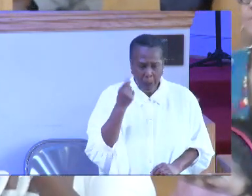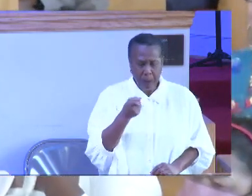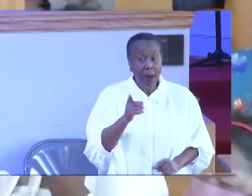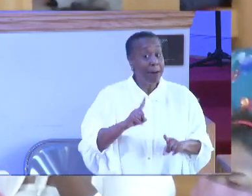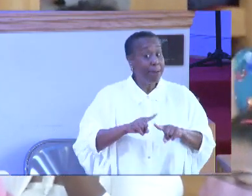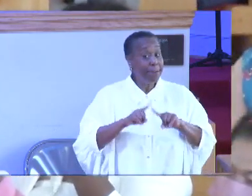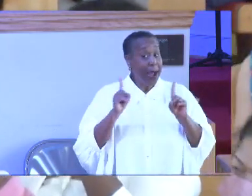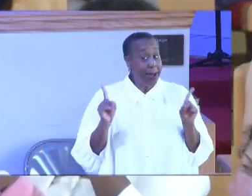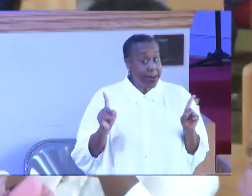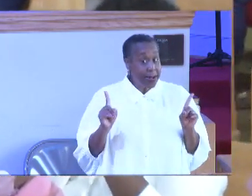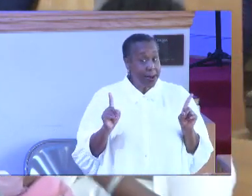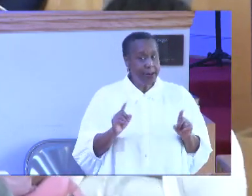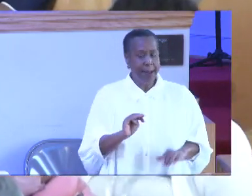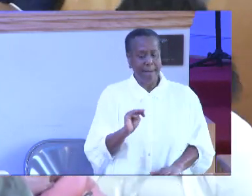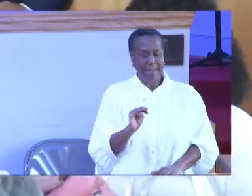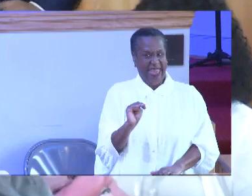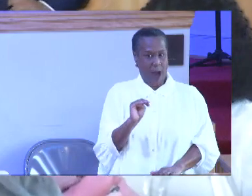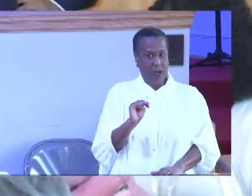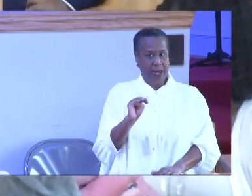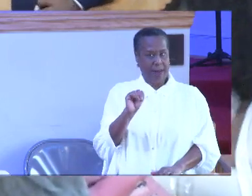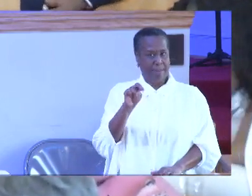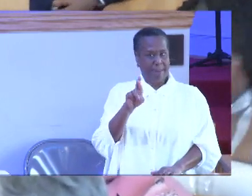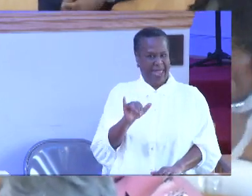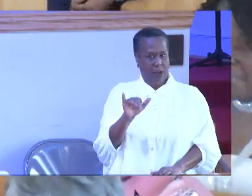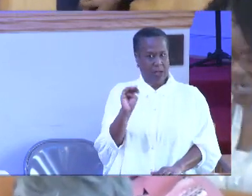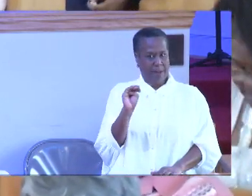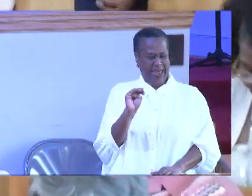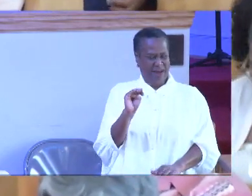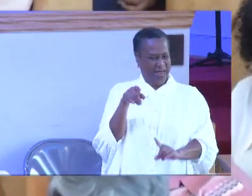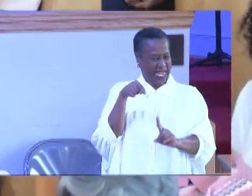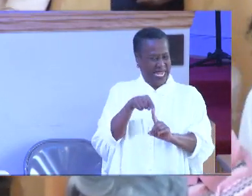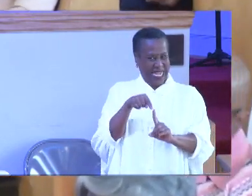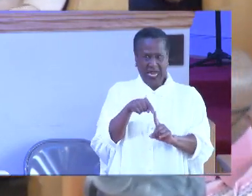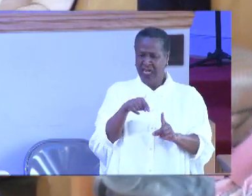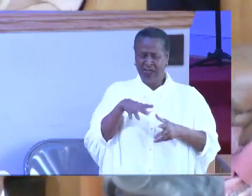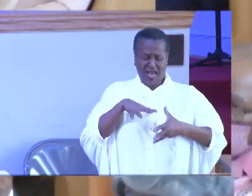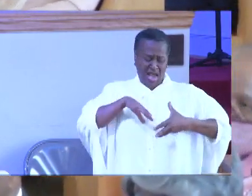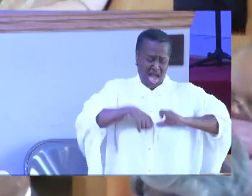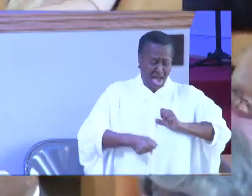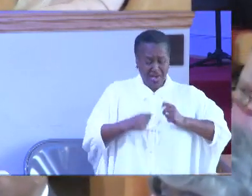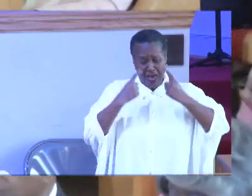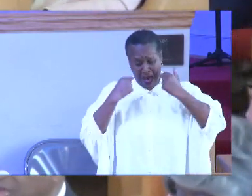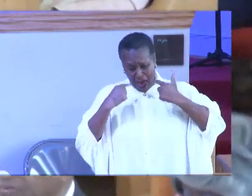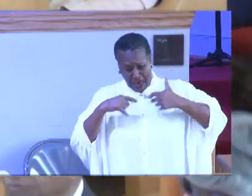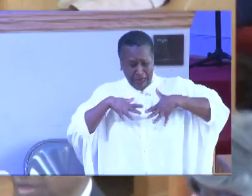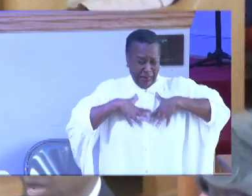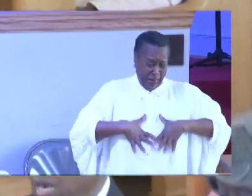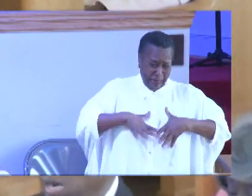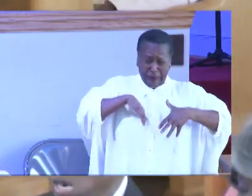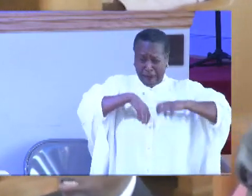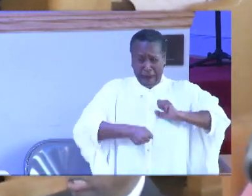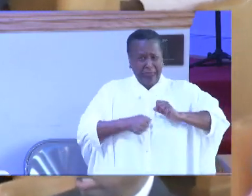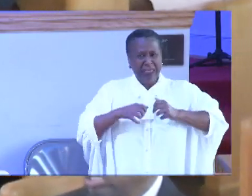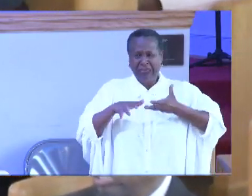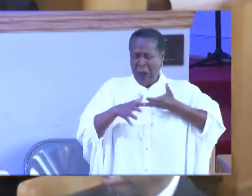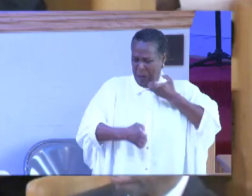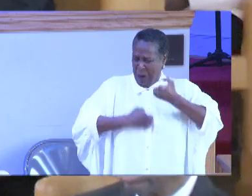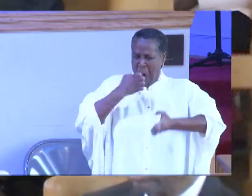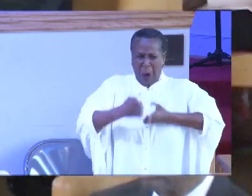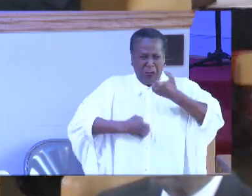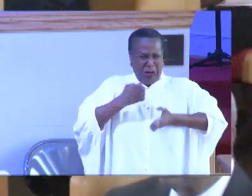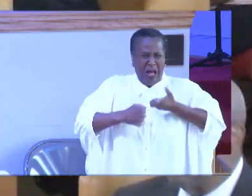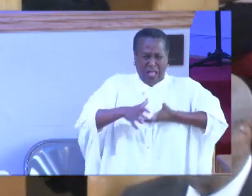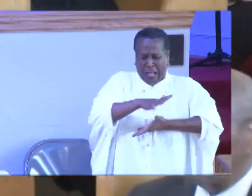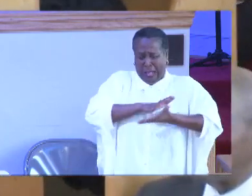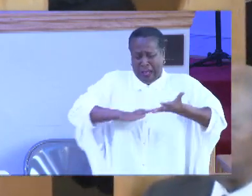But Mary, who is a wreck, an emotional bundle